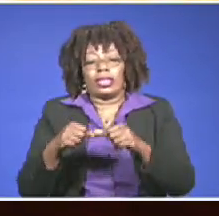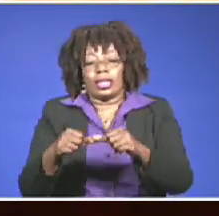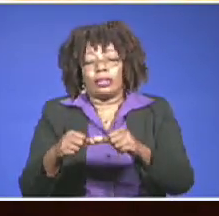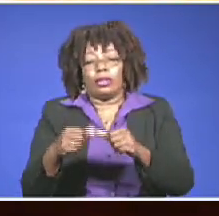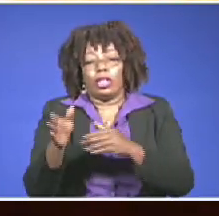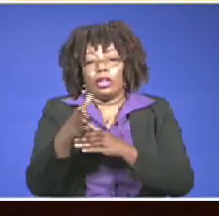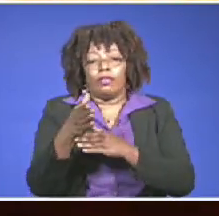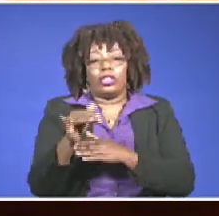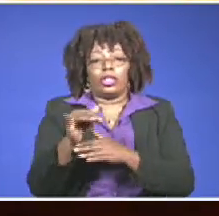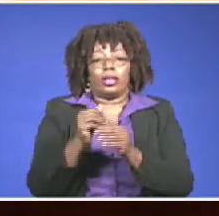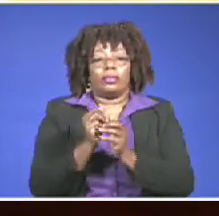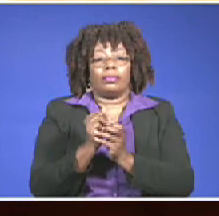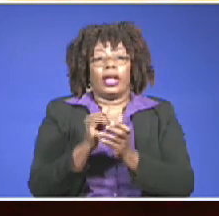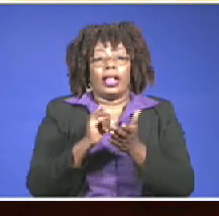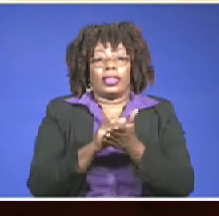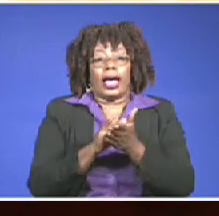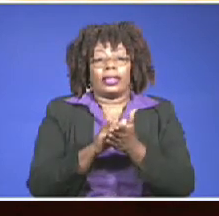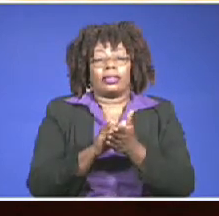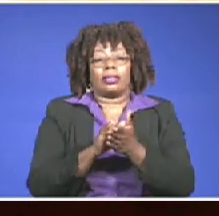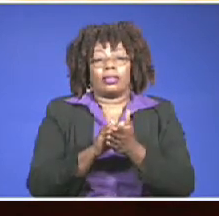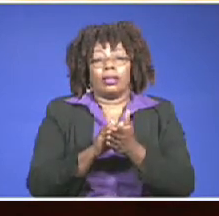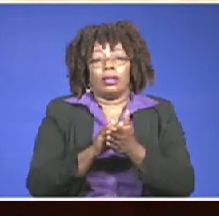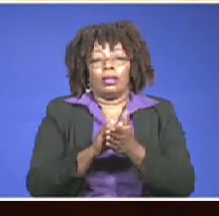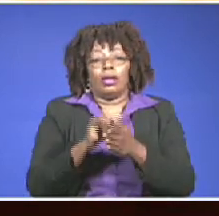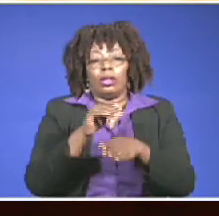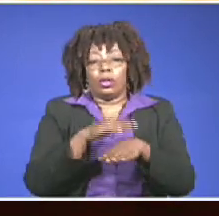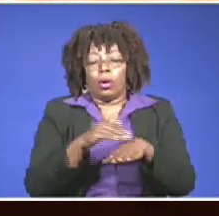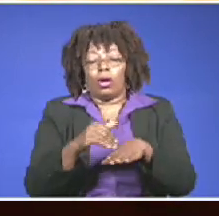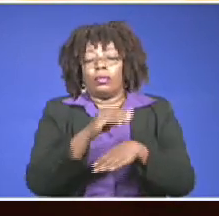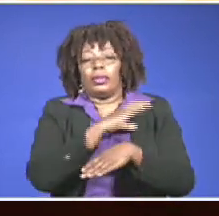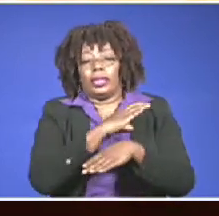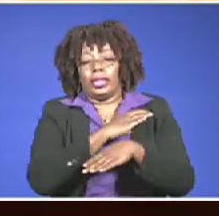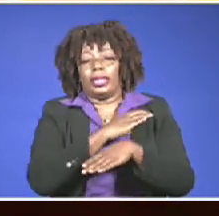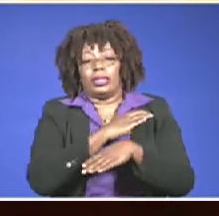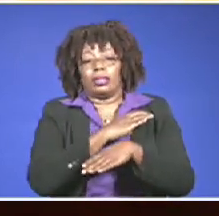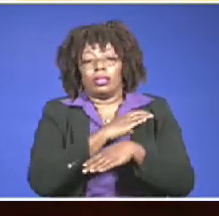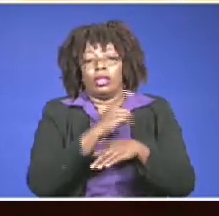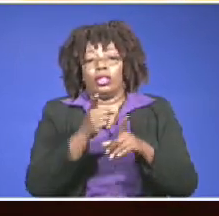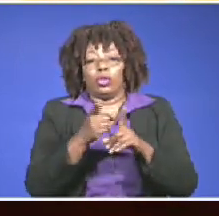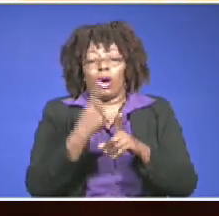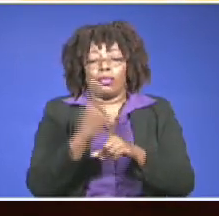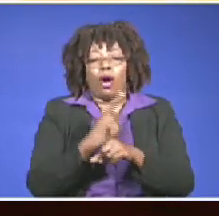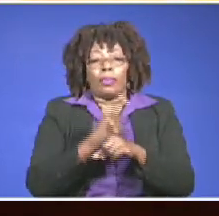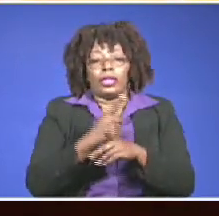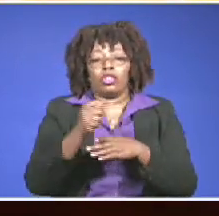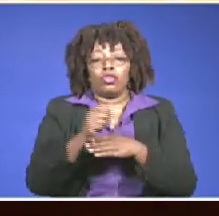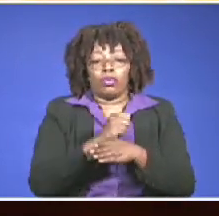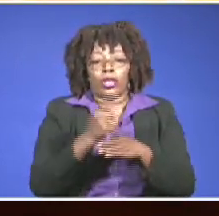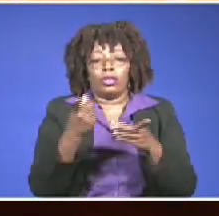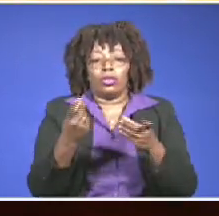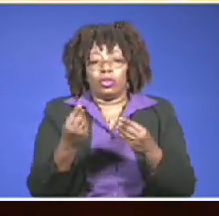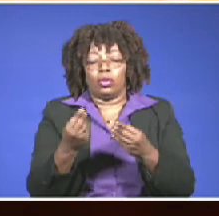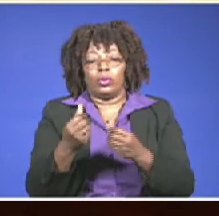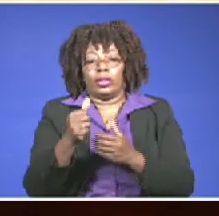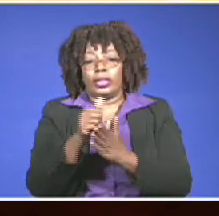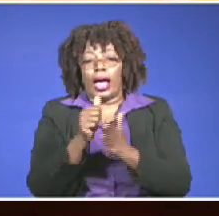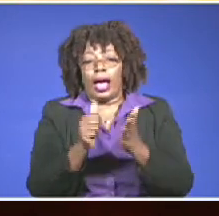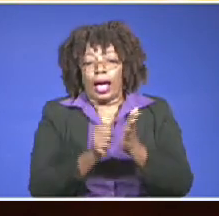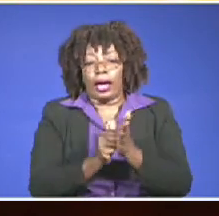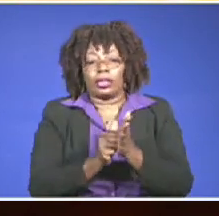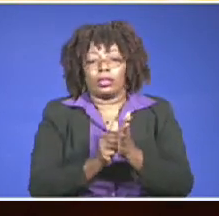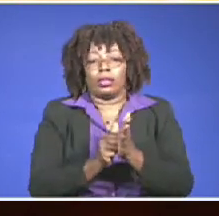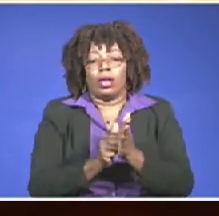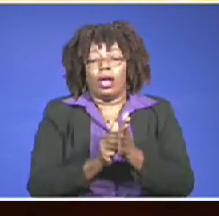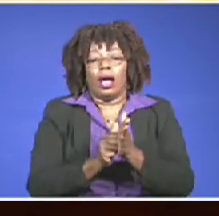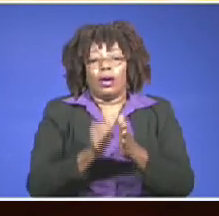fisheries. And that calls upon these officers, when properly trained, to do what the Fisheries Act and the Fisheries Regulations call for them to